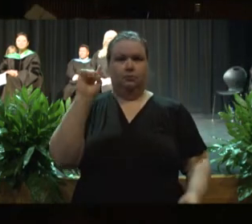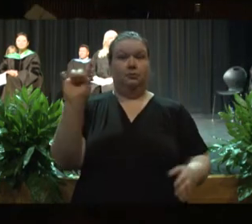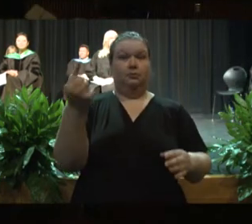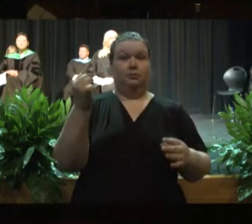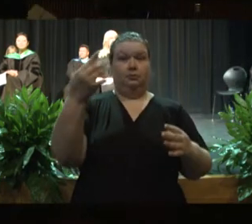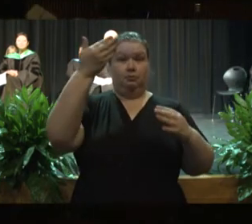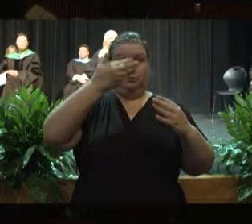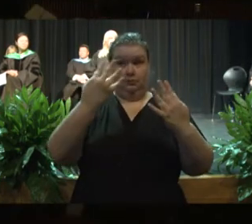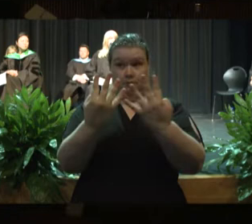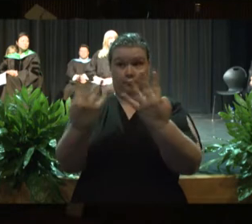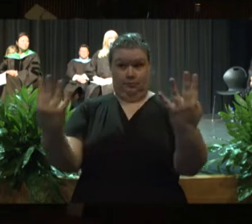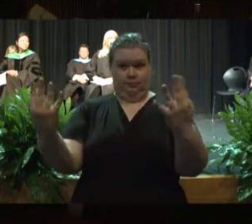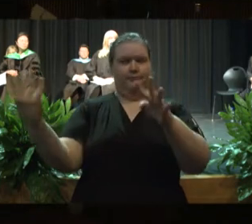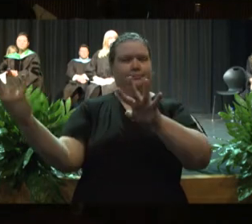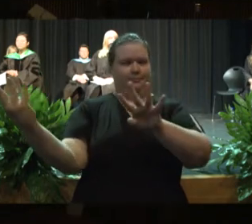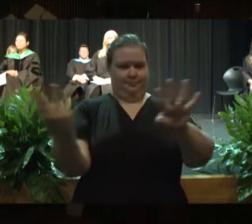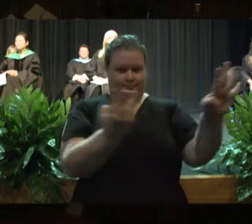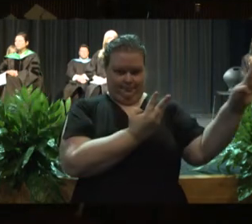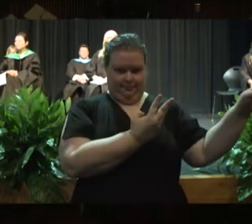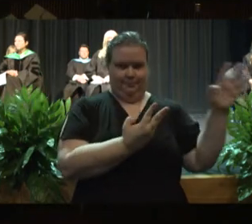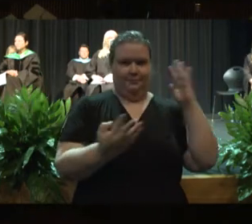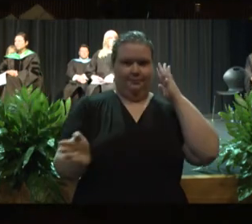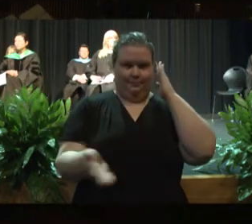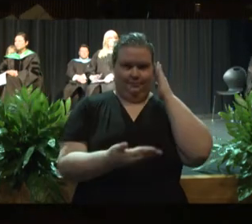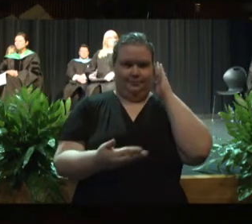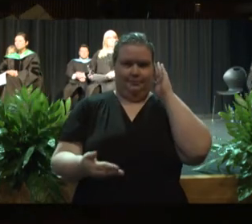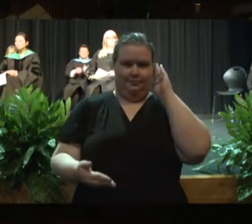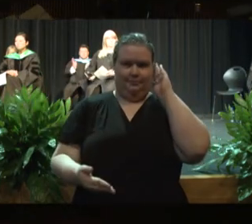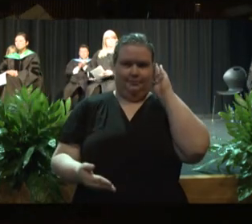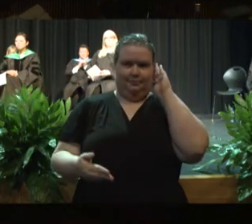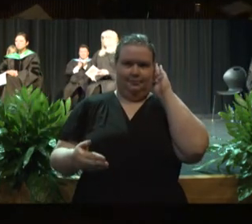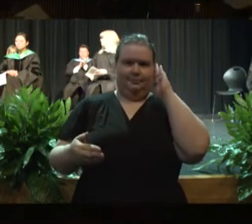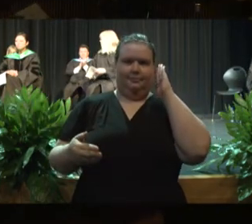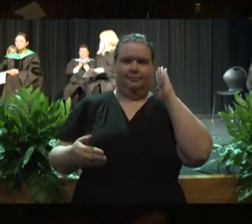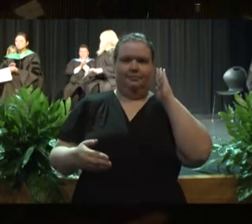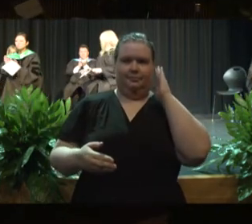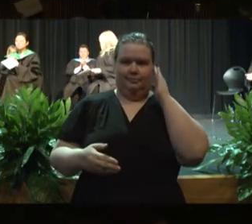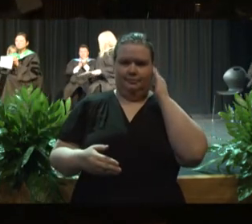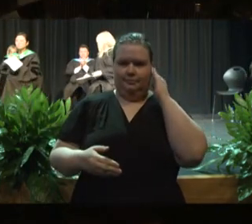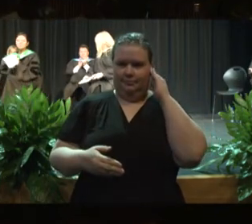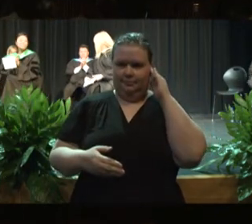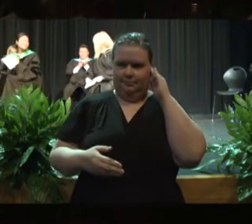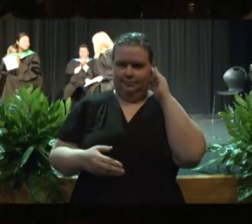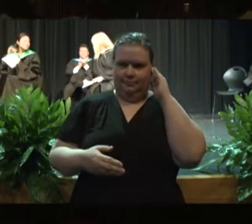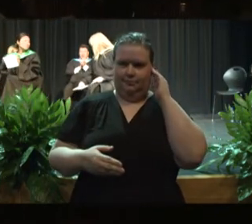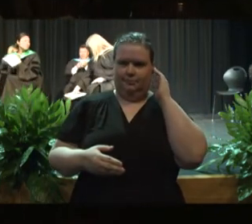row, please approach the stage.